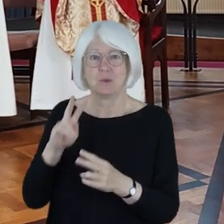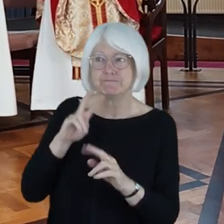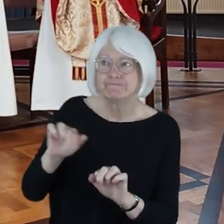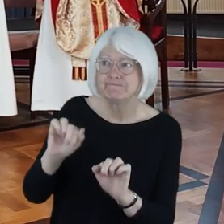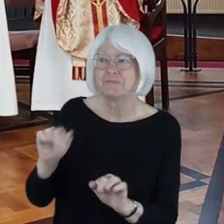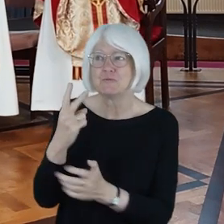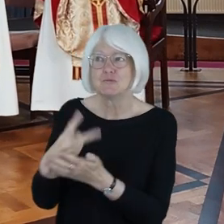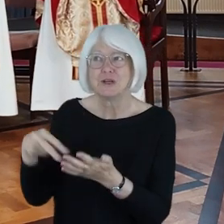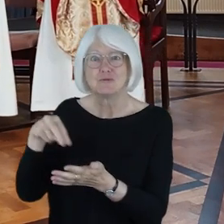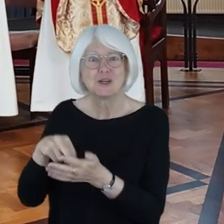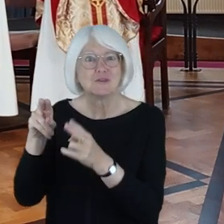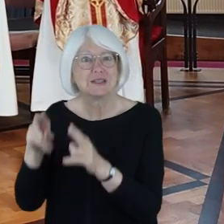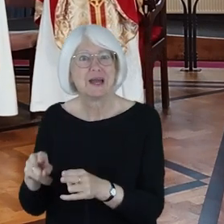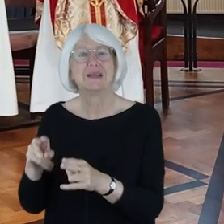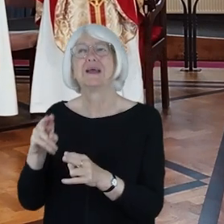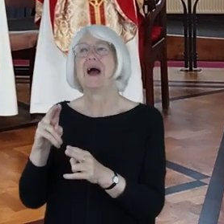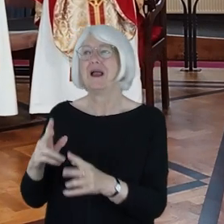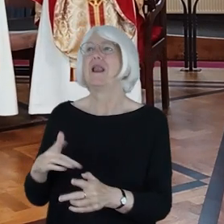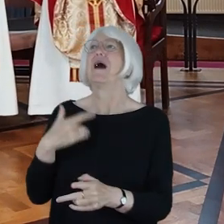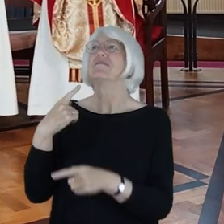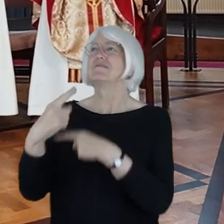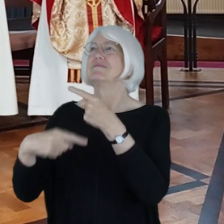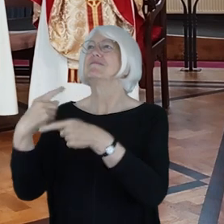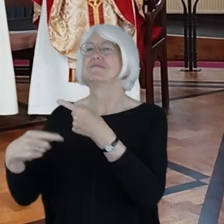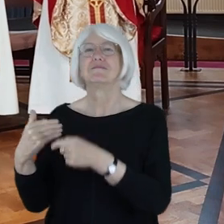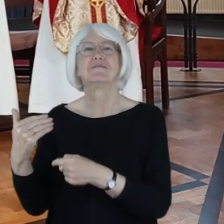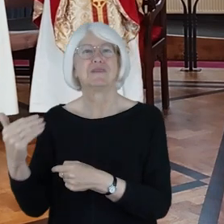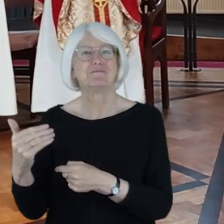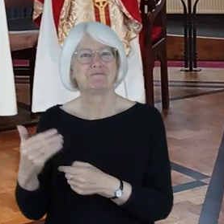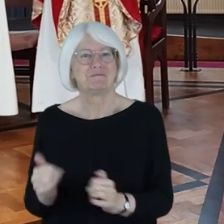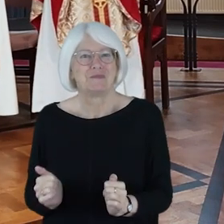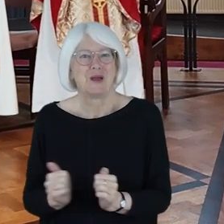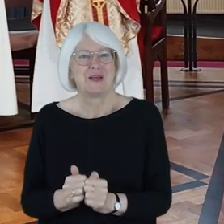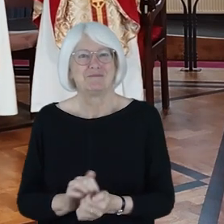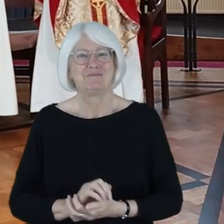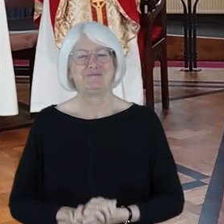resurrection of the dead and the life of the world to come. Amen.